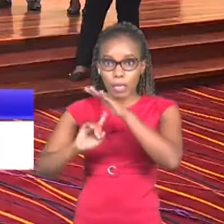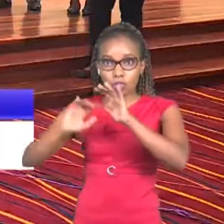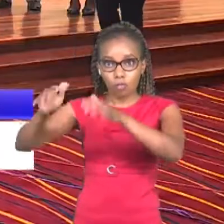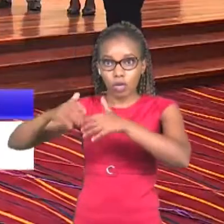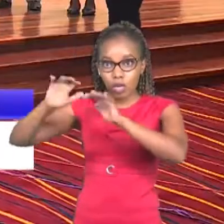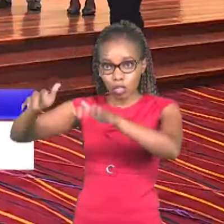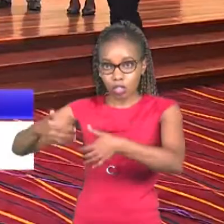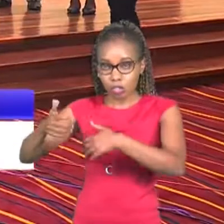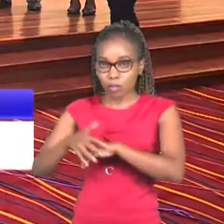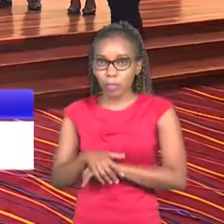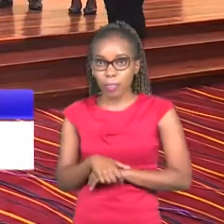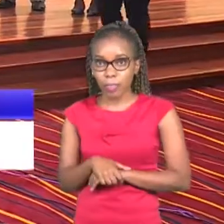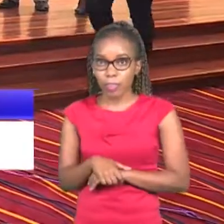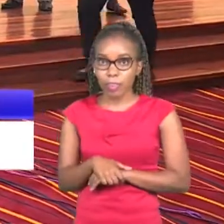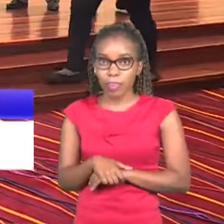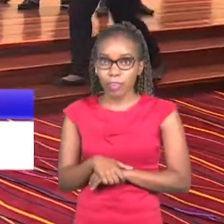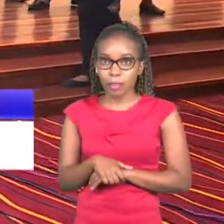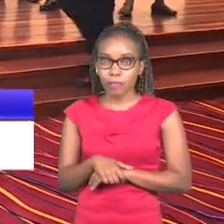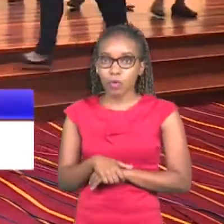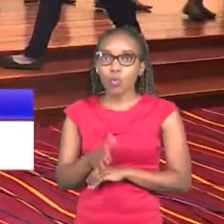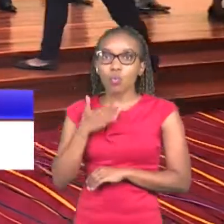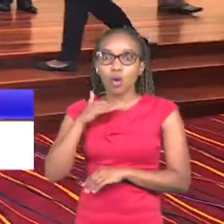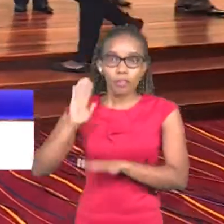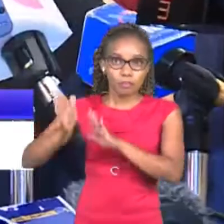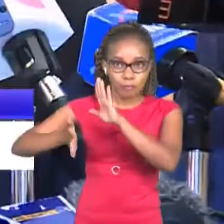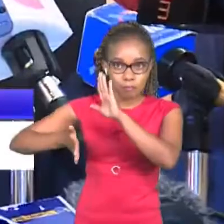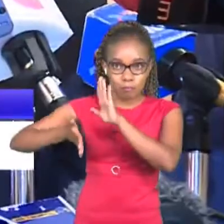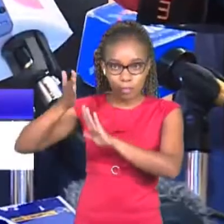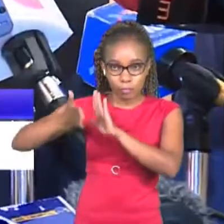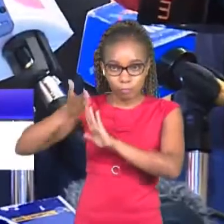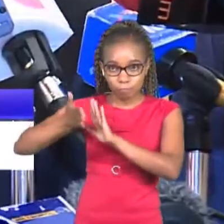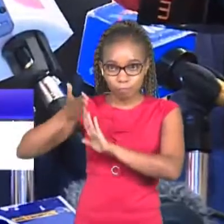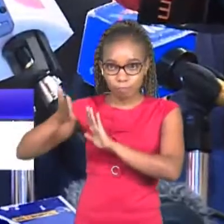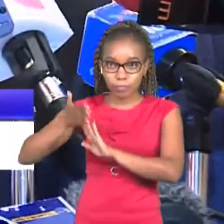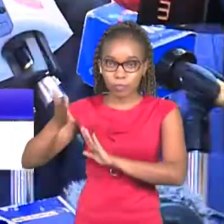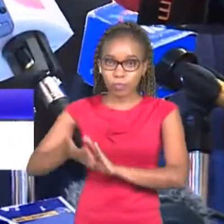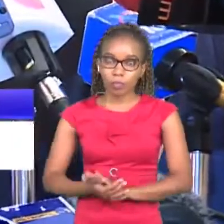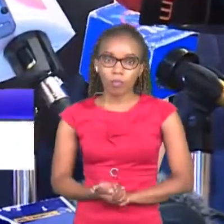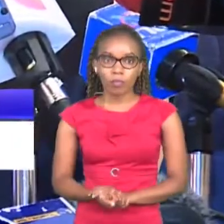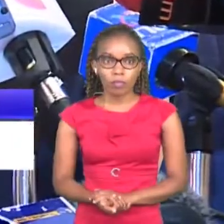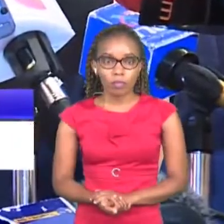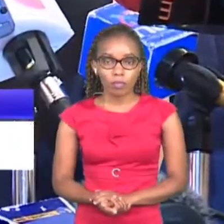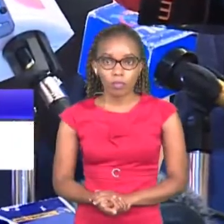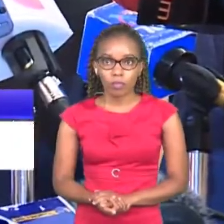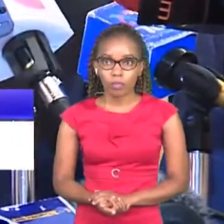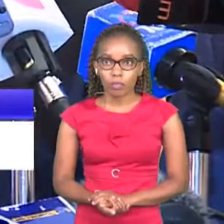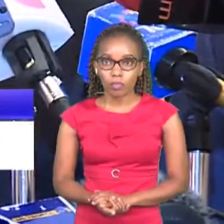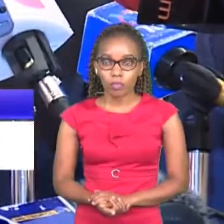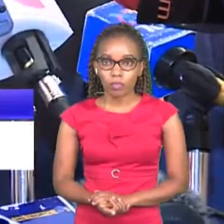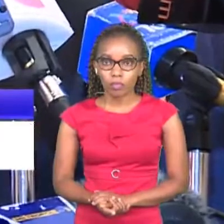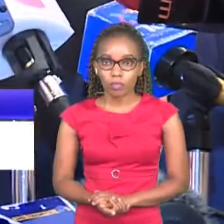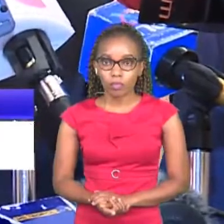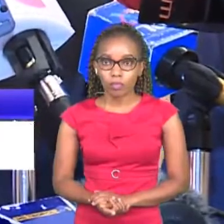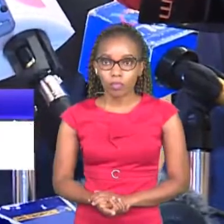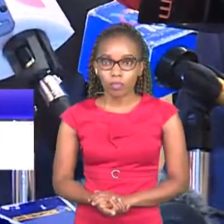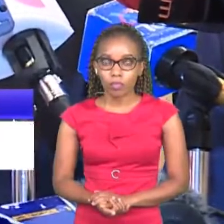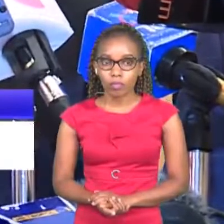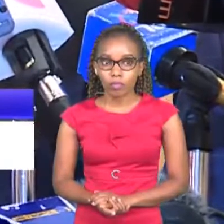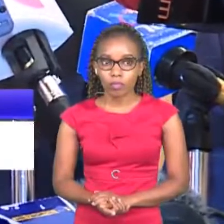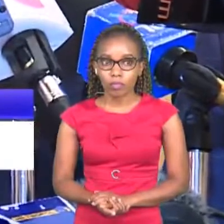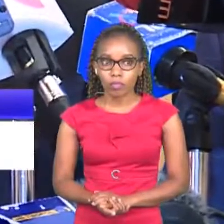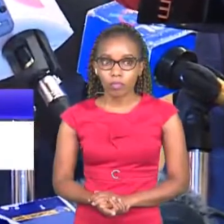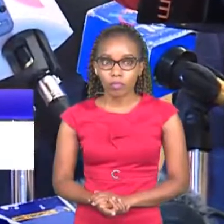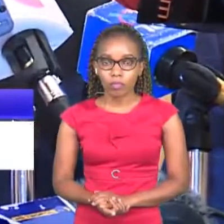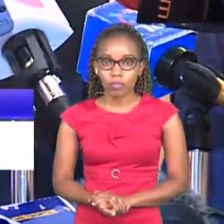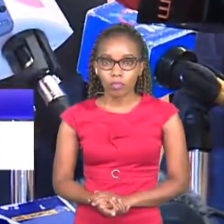Agriculture and argued for an immediate withdrawal. The regulations which we are directing our farmers in the tea growing counties